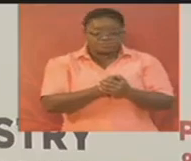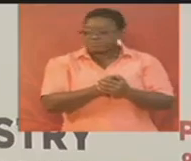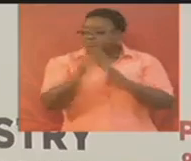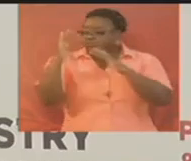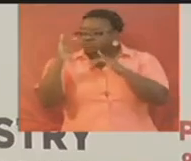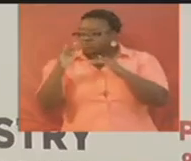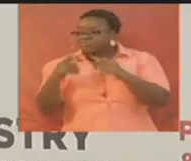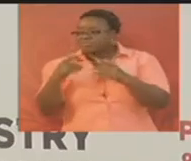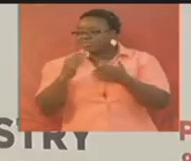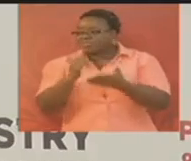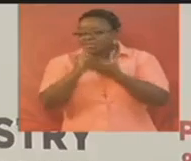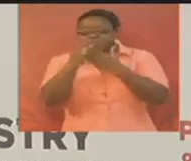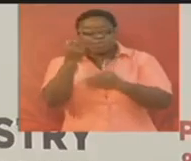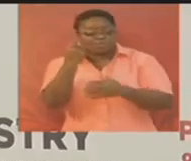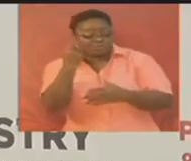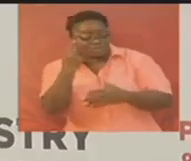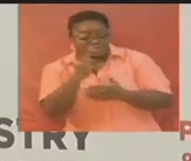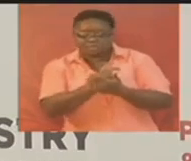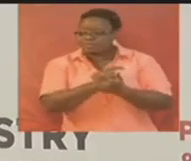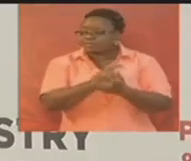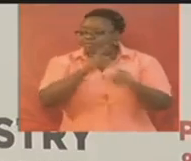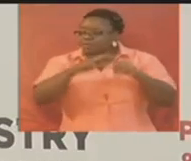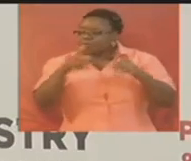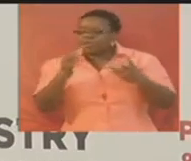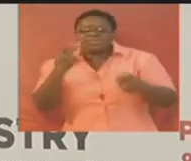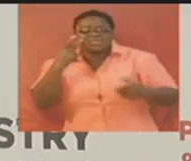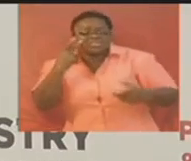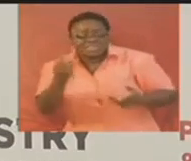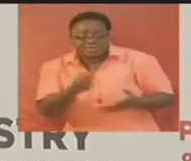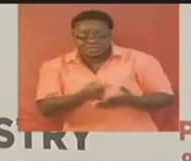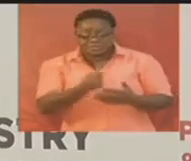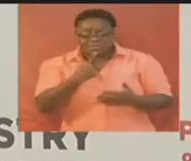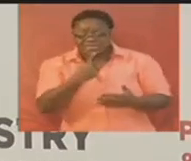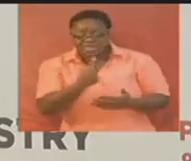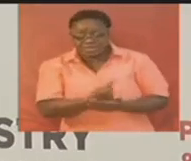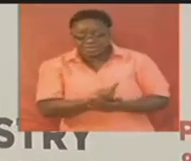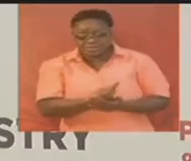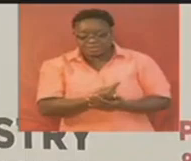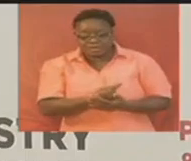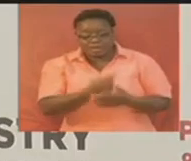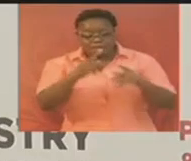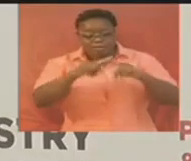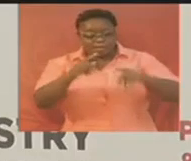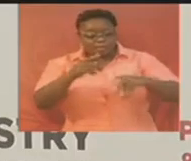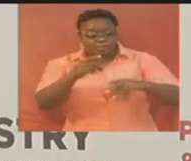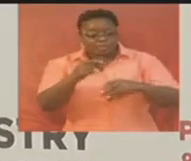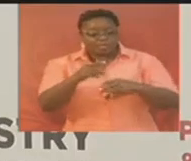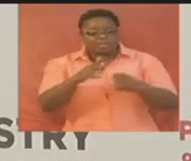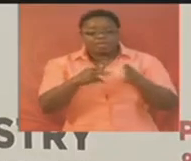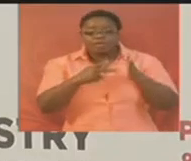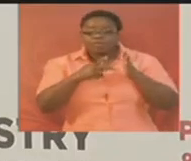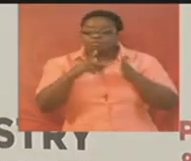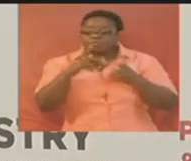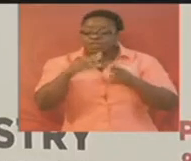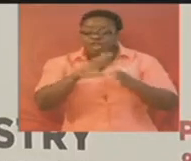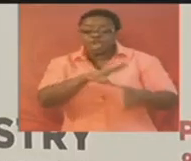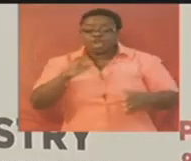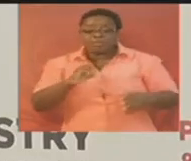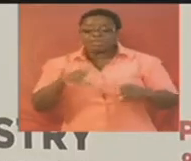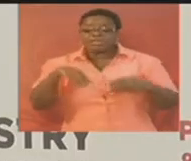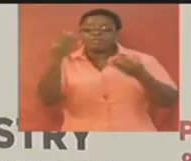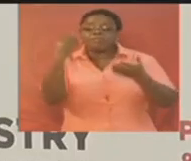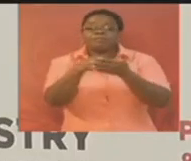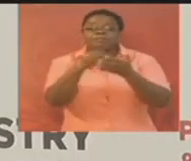hope that sort of helps you in. But what I want to say actually is that more recently they have provided more data